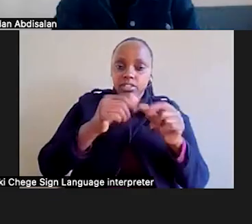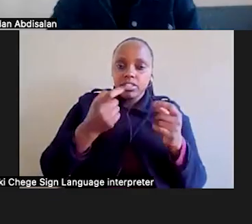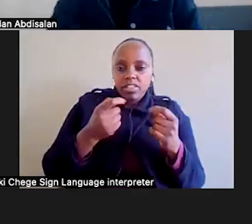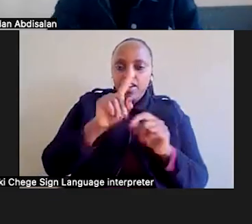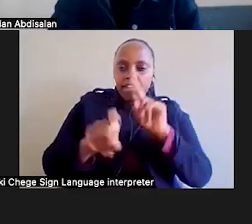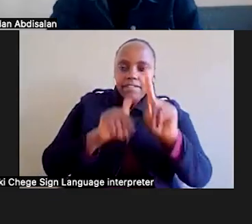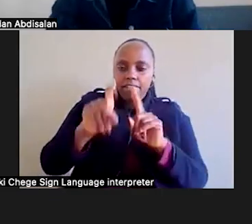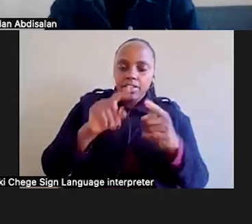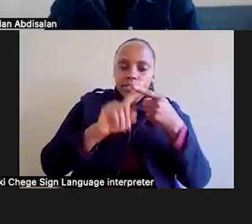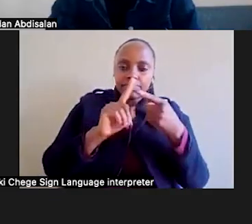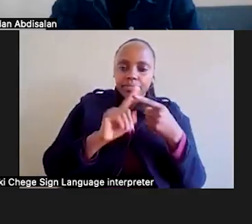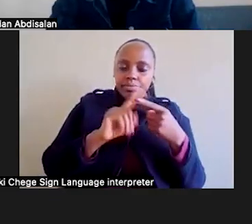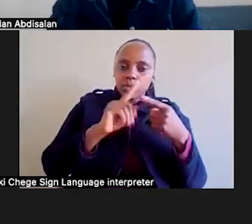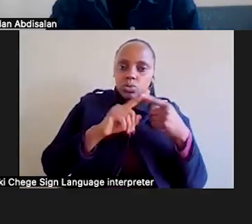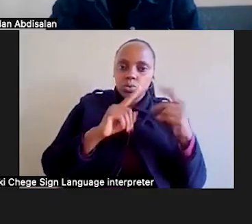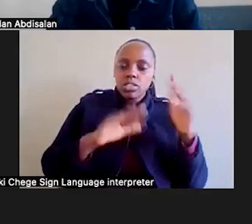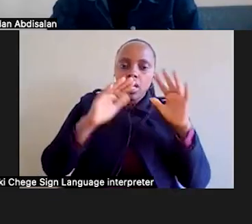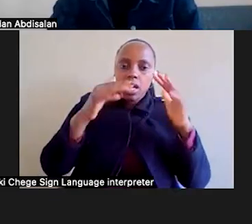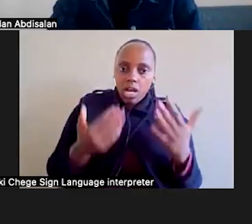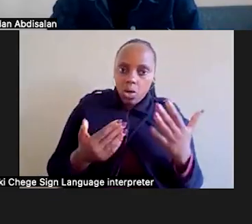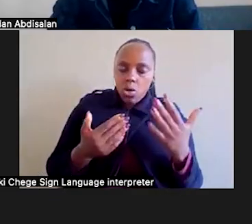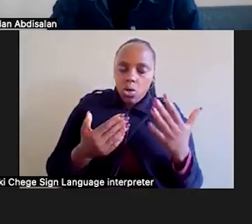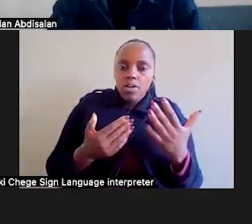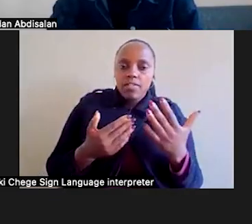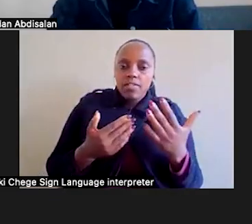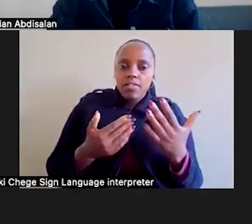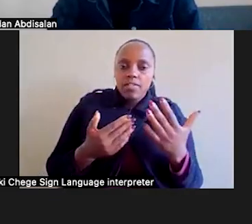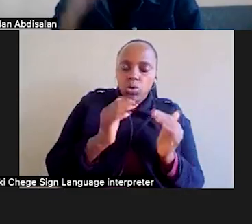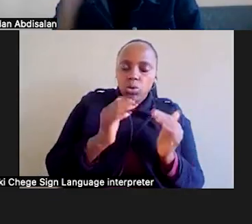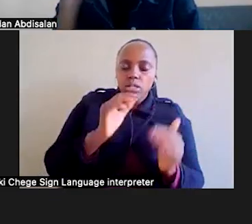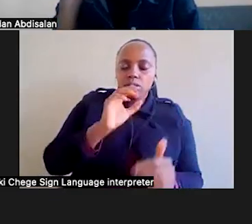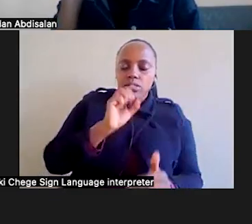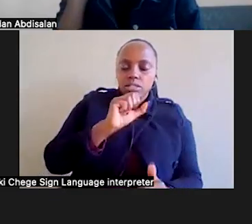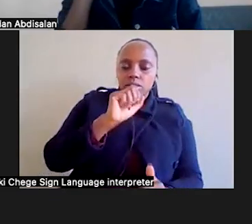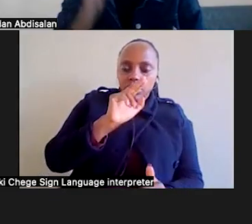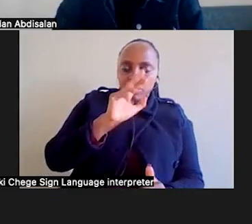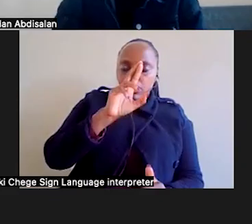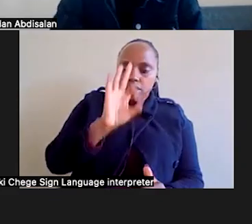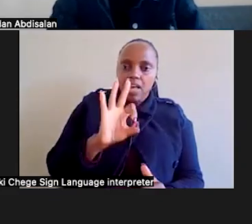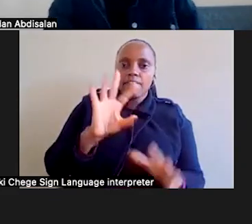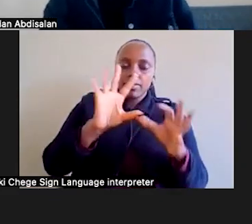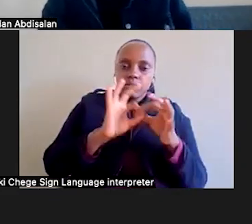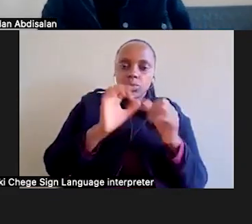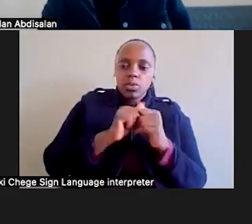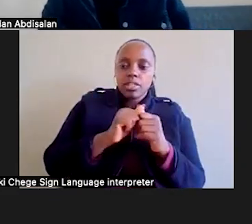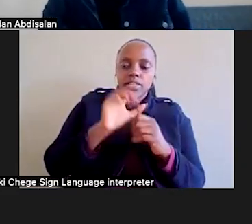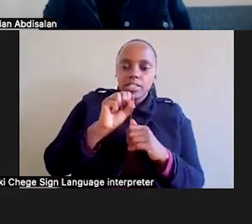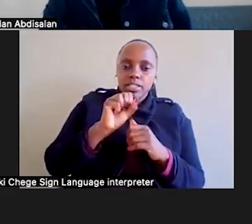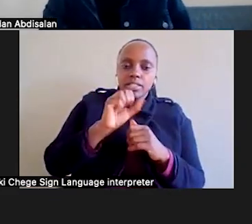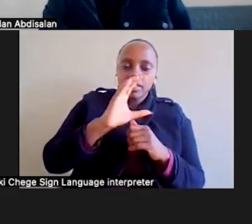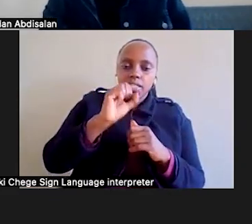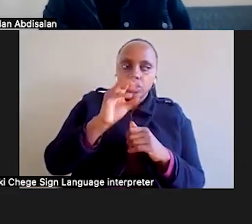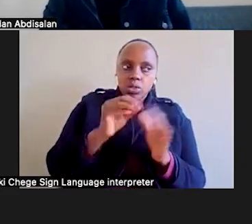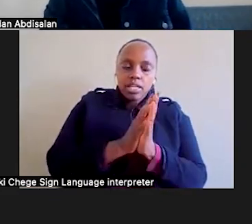questions. One is, how does MolSAF partner with CSOs, NGOs, and grassroots